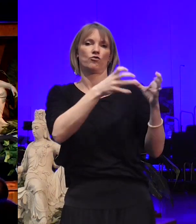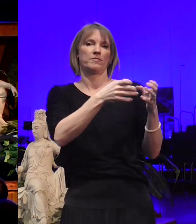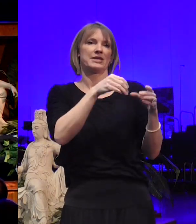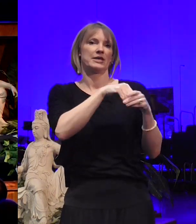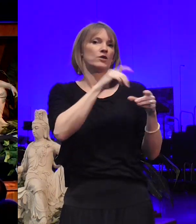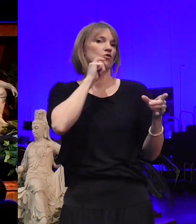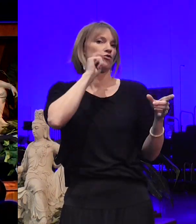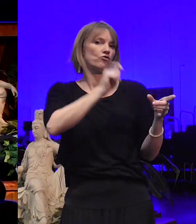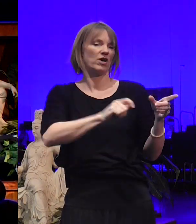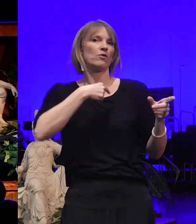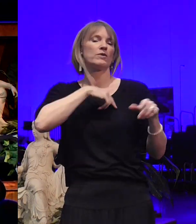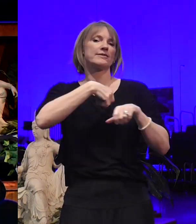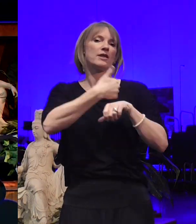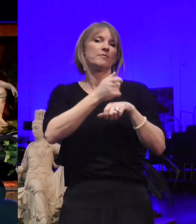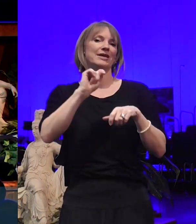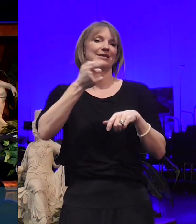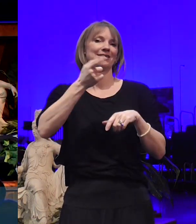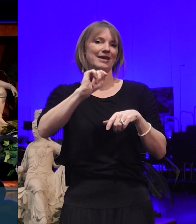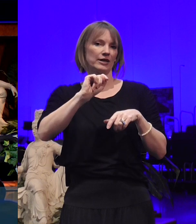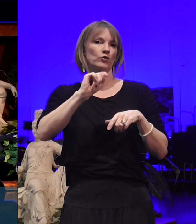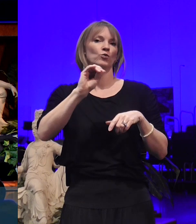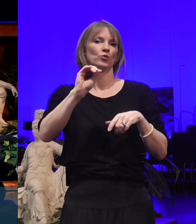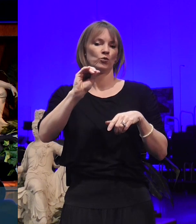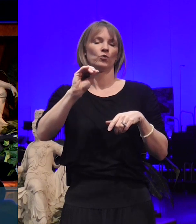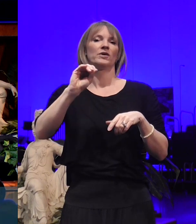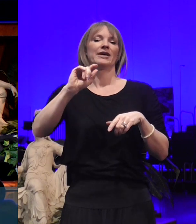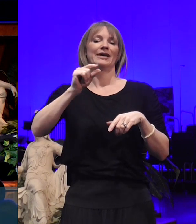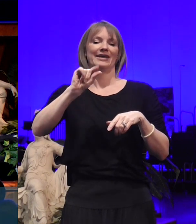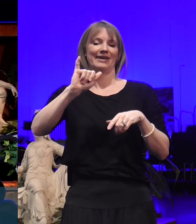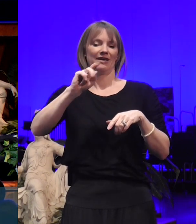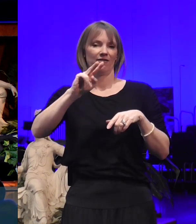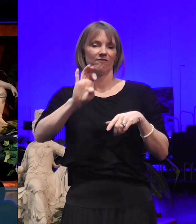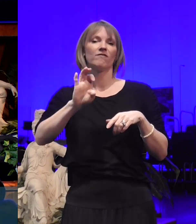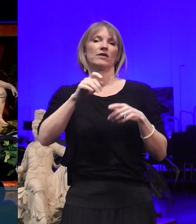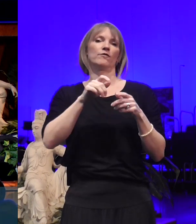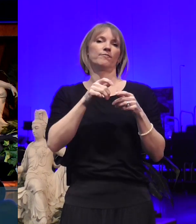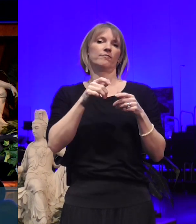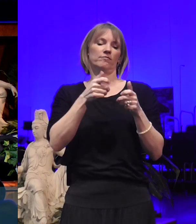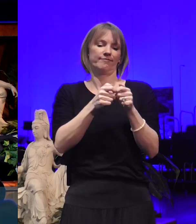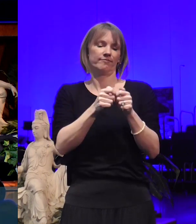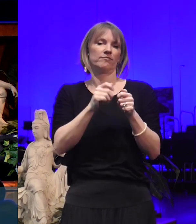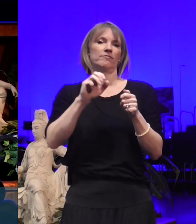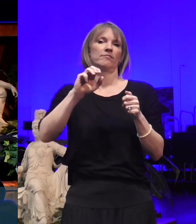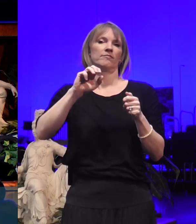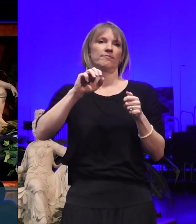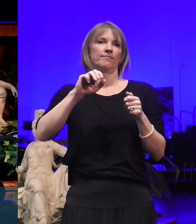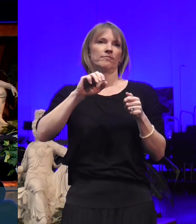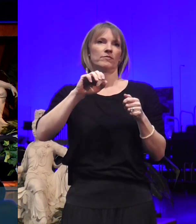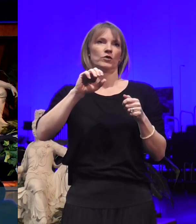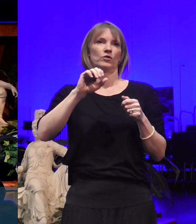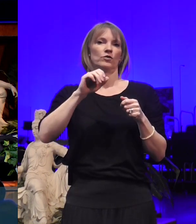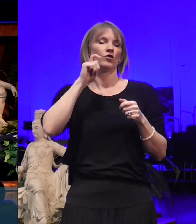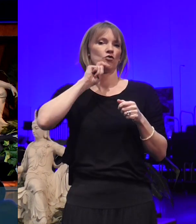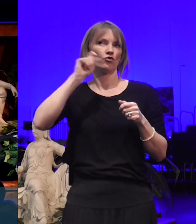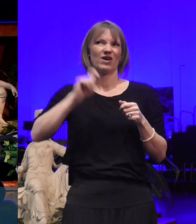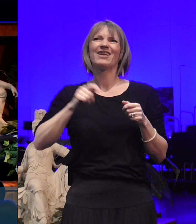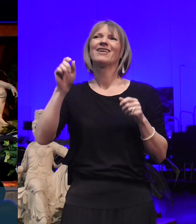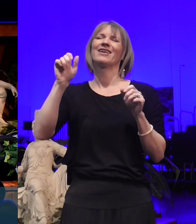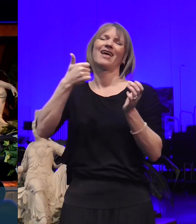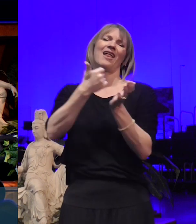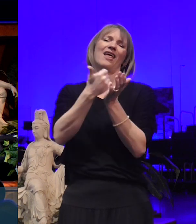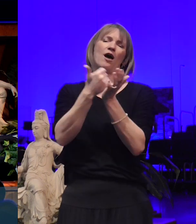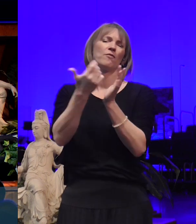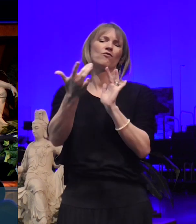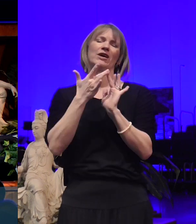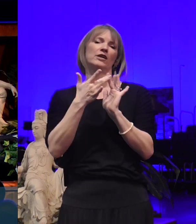we set up a text to give, 45888. Just type Mile High Ukraine. I'm sure they can help you at the guest services counter, or just reach